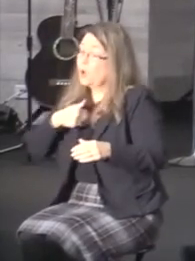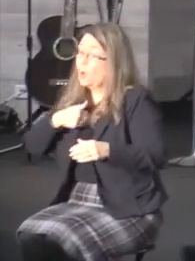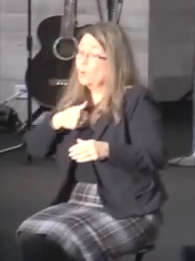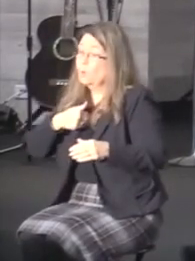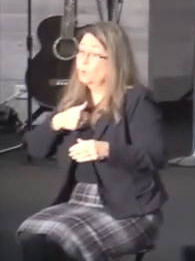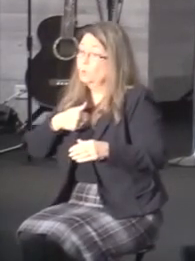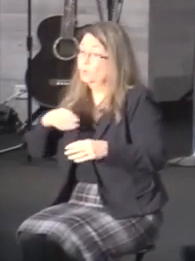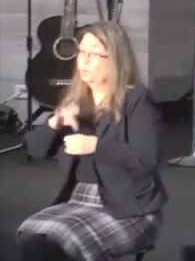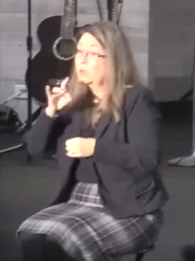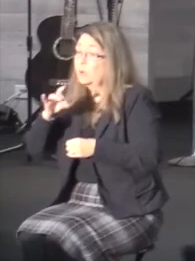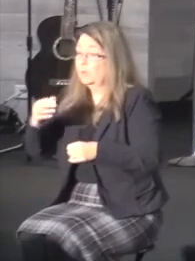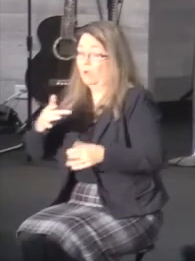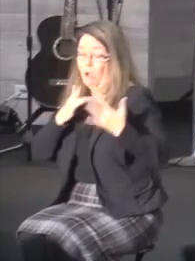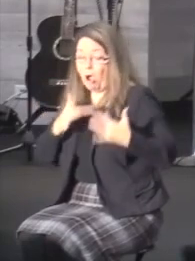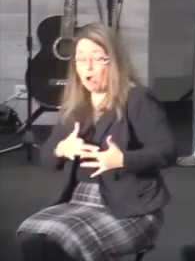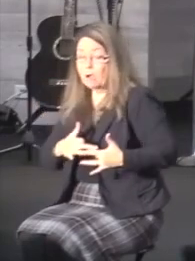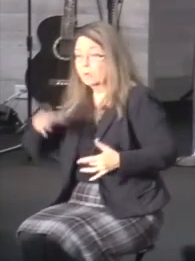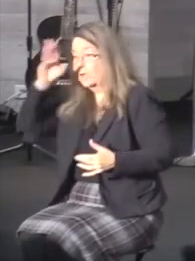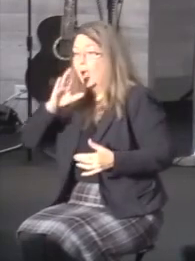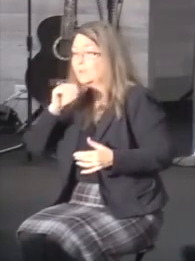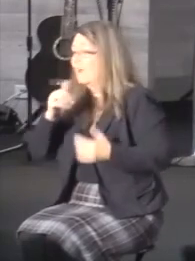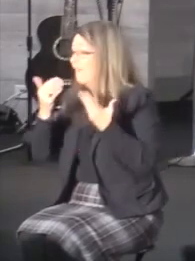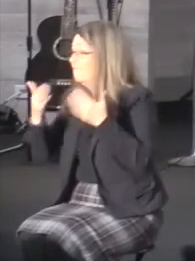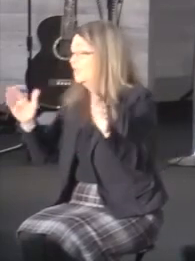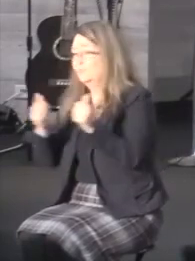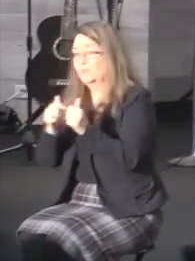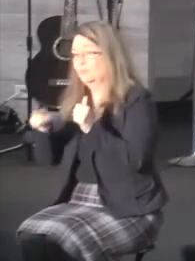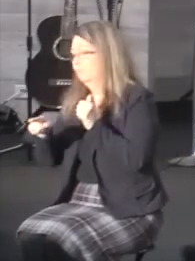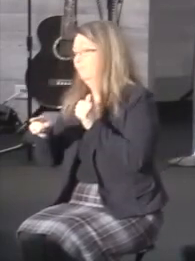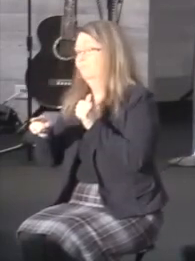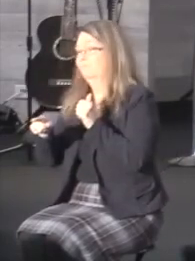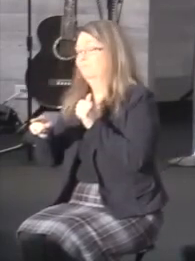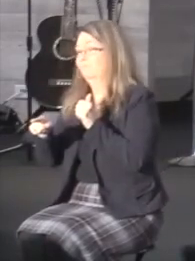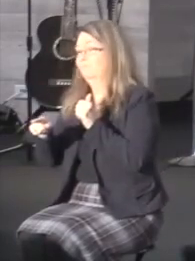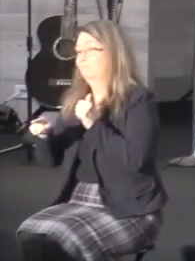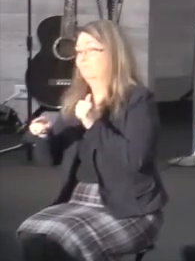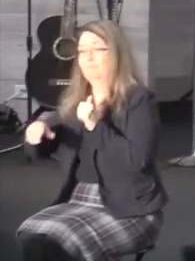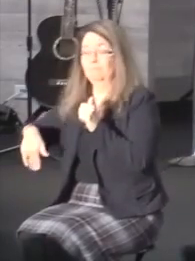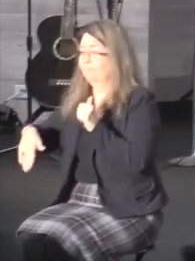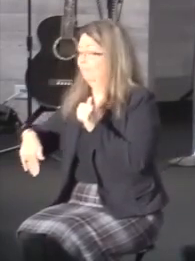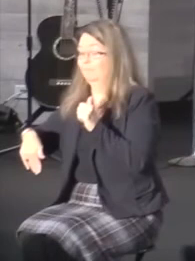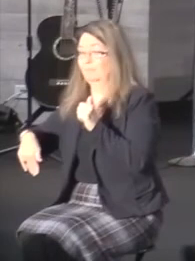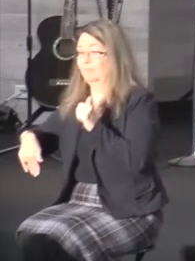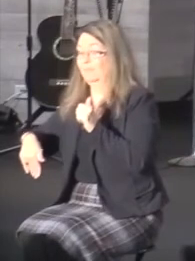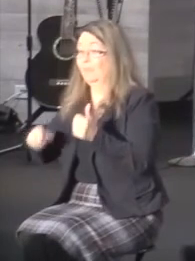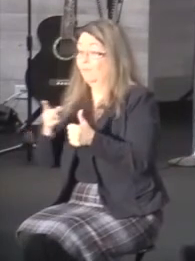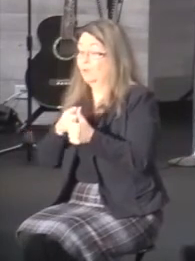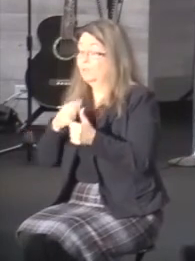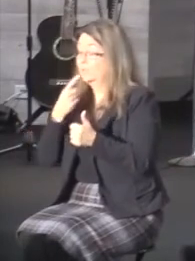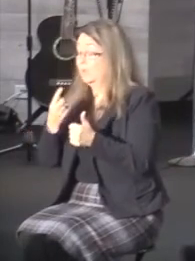your spirit and on your heart. And God isn't done yet. And that says a couple of things. First of all, it says